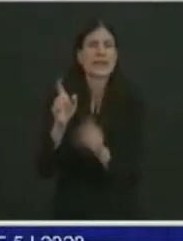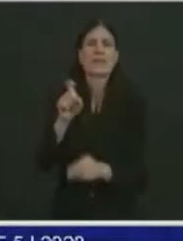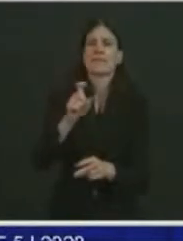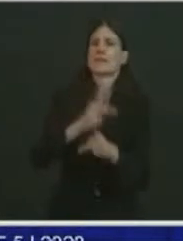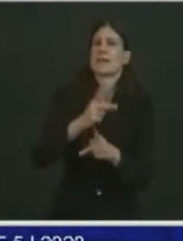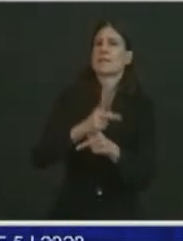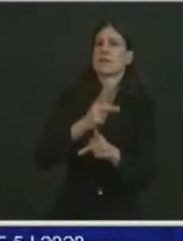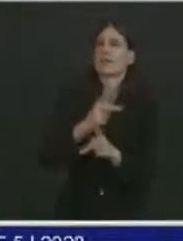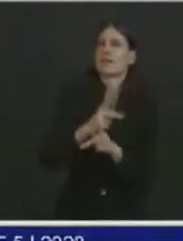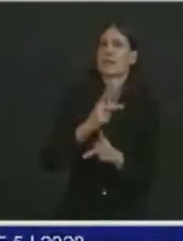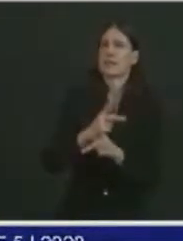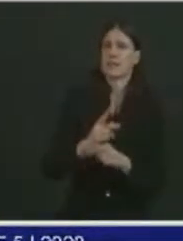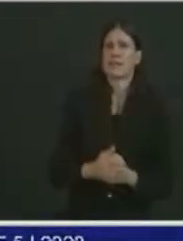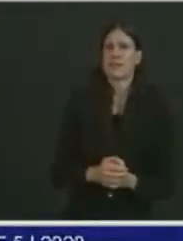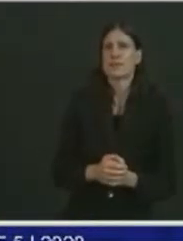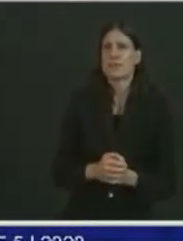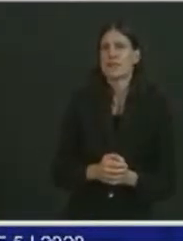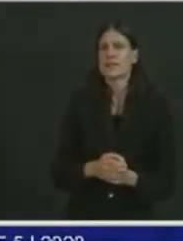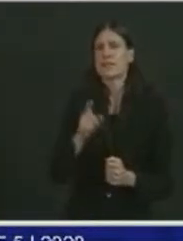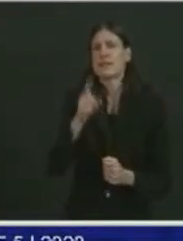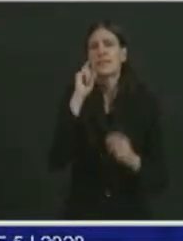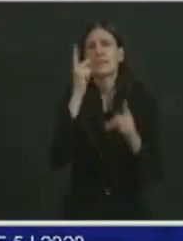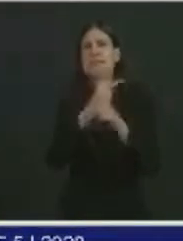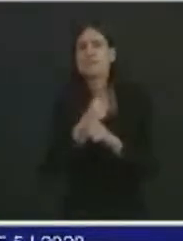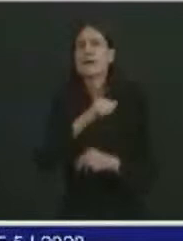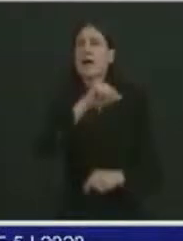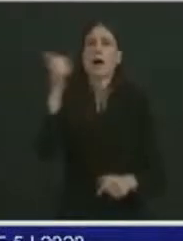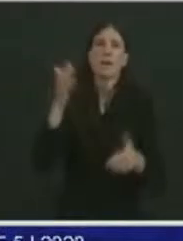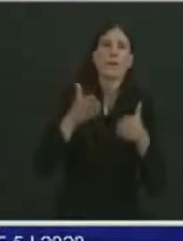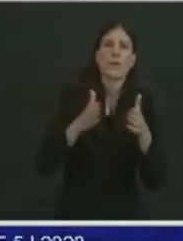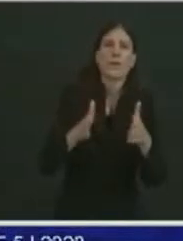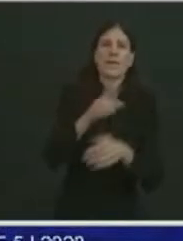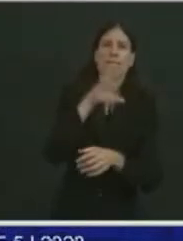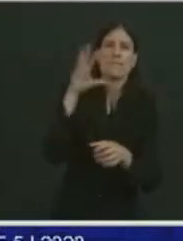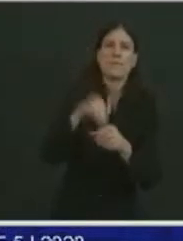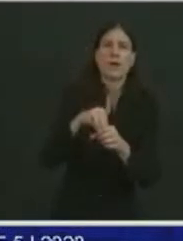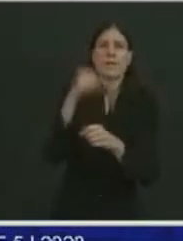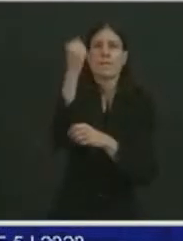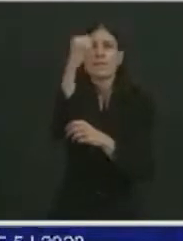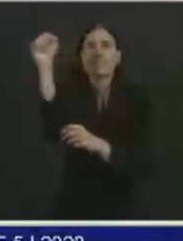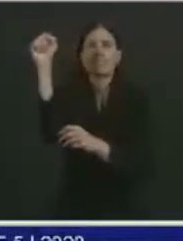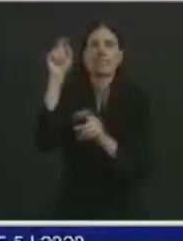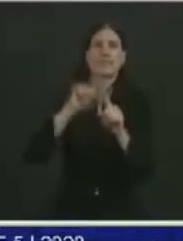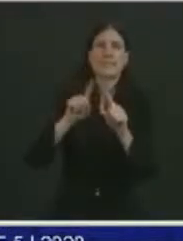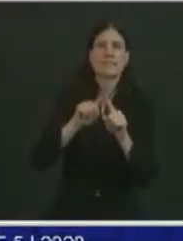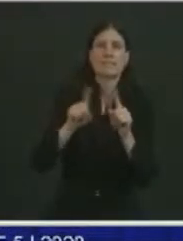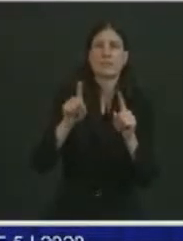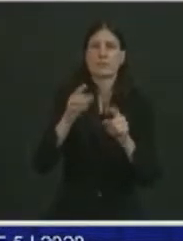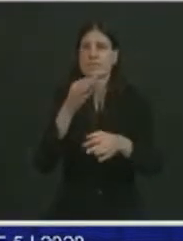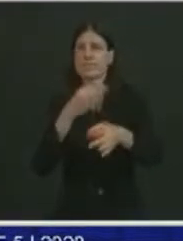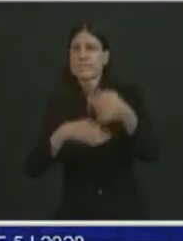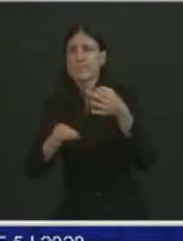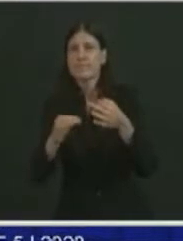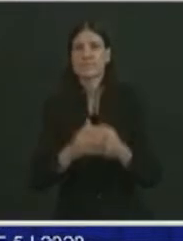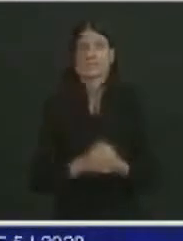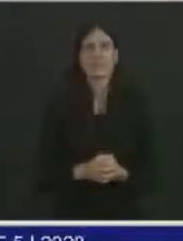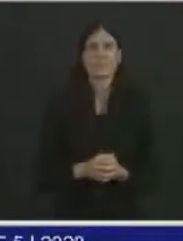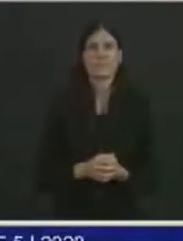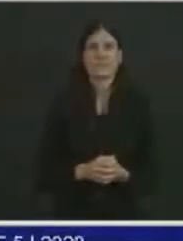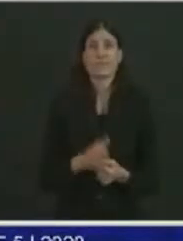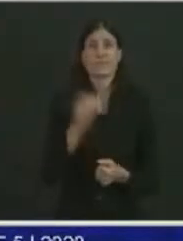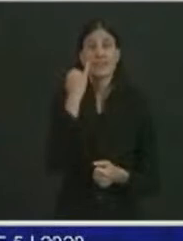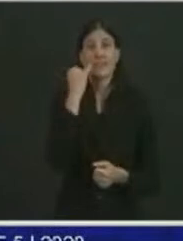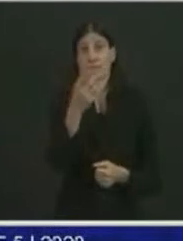always involve being at a demonstration. If you head out, remember, keep a distance of 6 feet from other people,